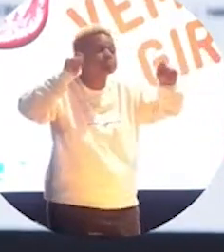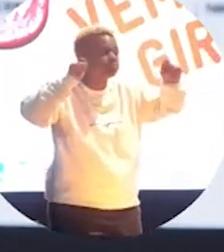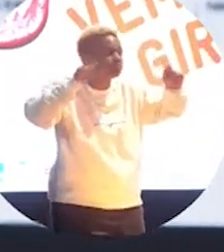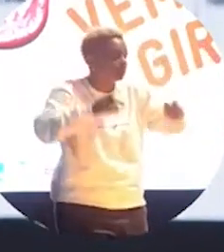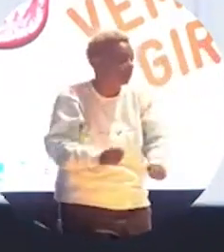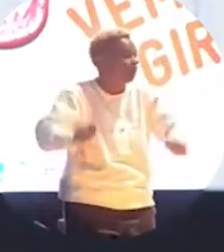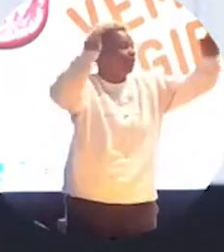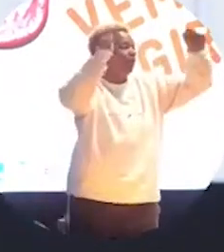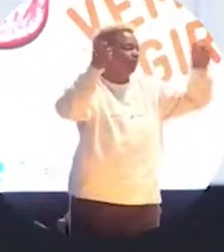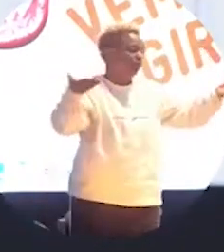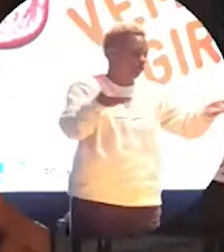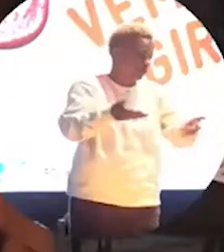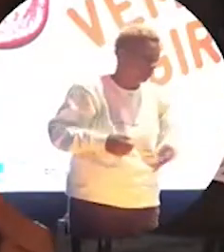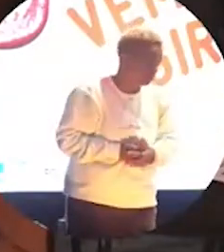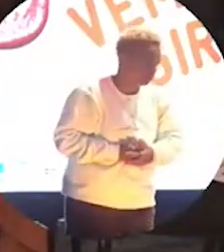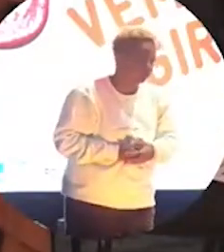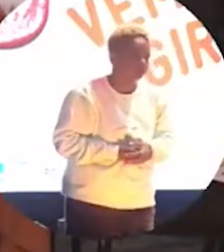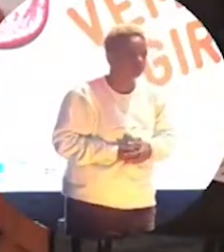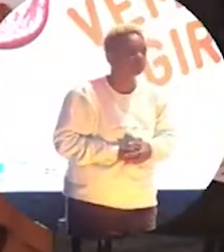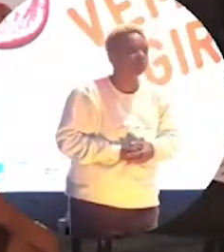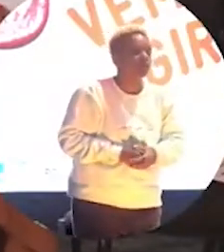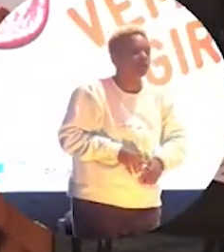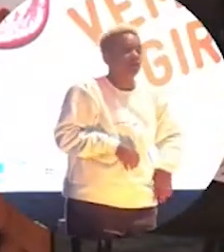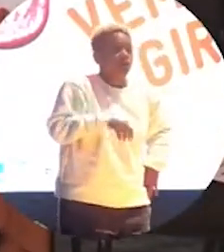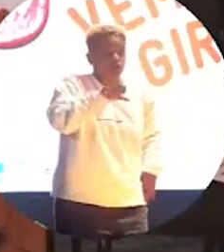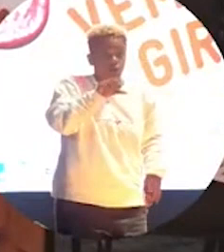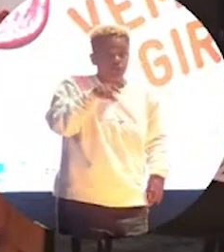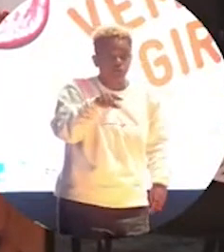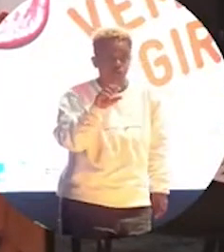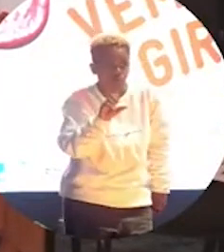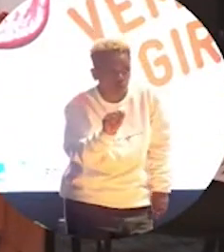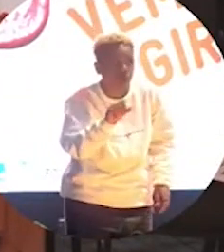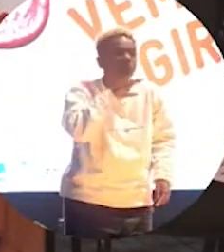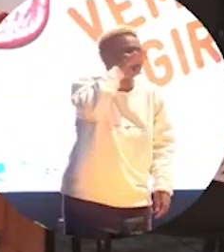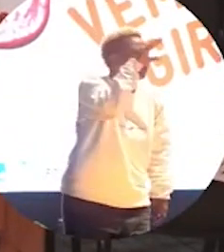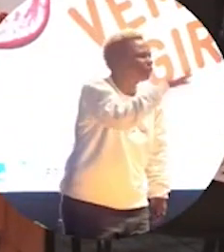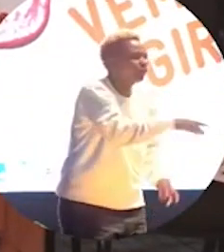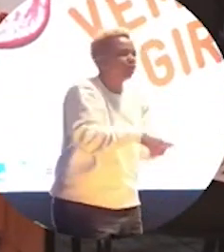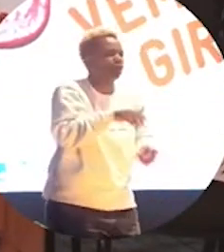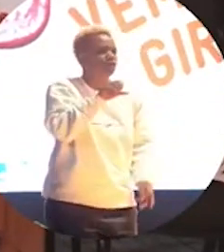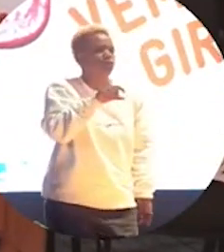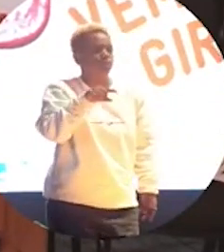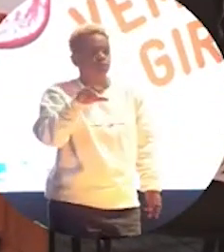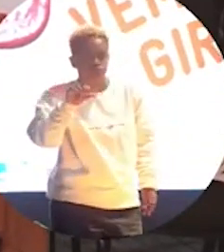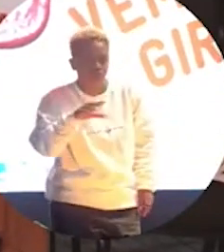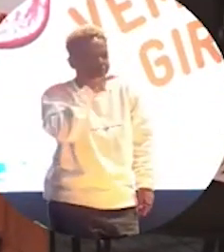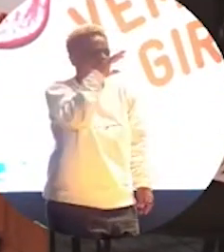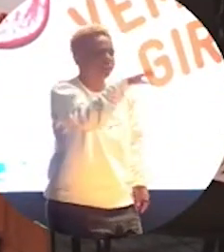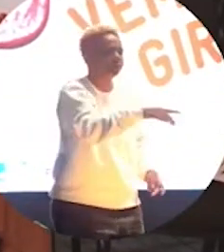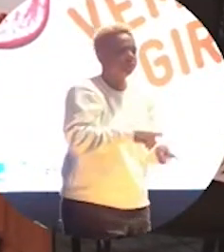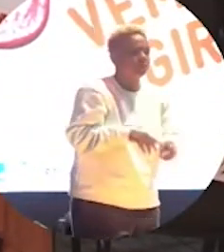levantem suas notas. Tchau. Temos um 9.8, um 9.9,